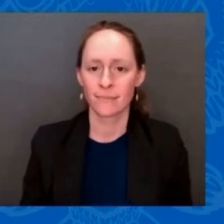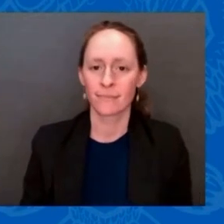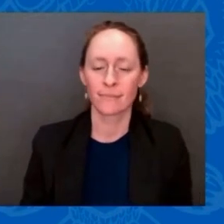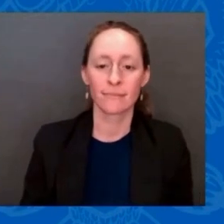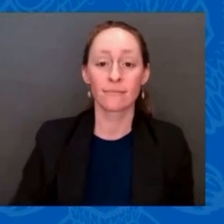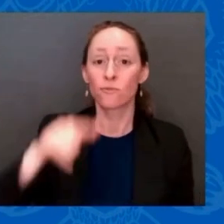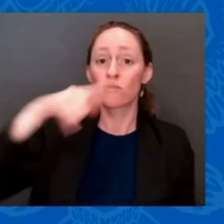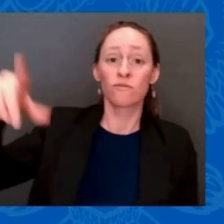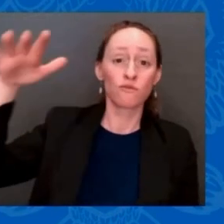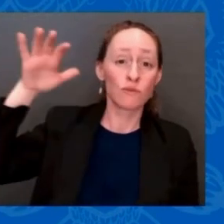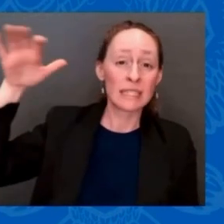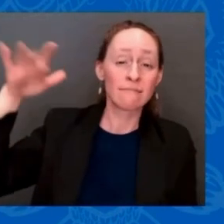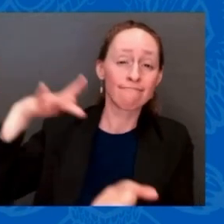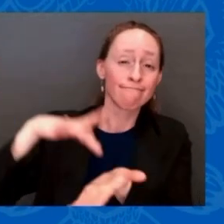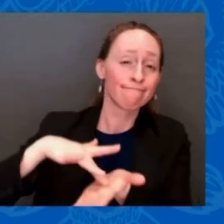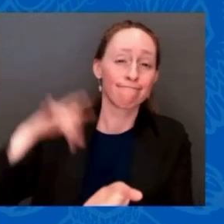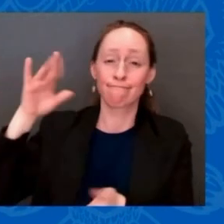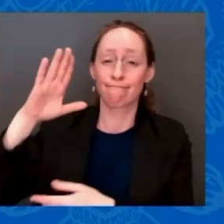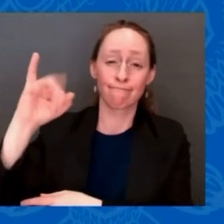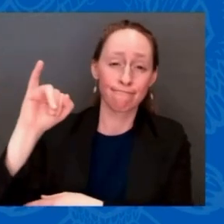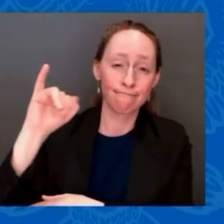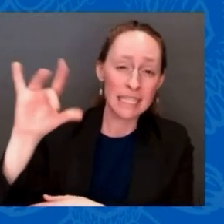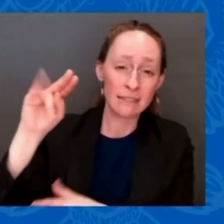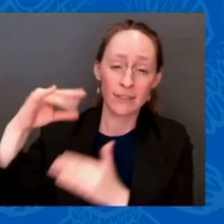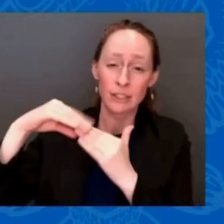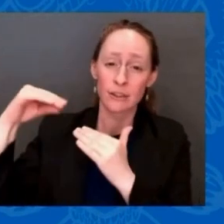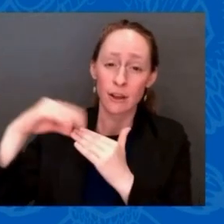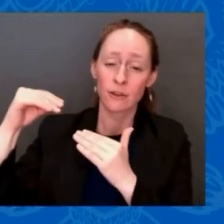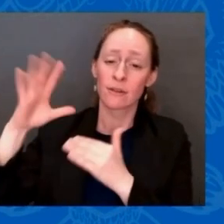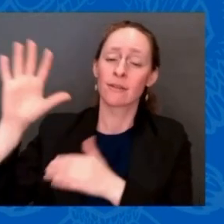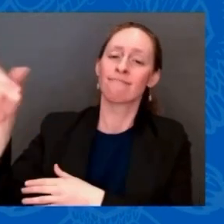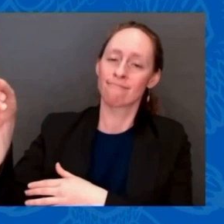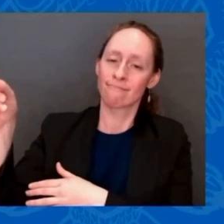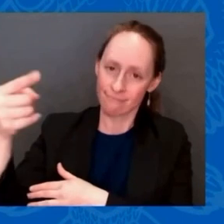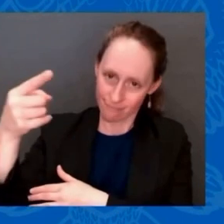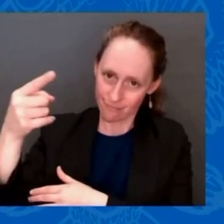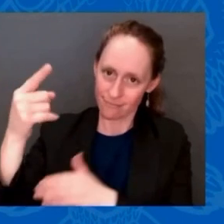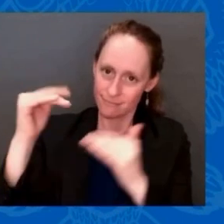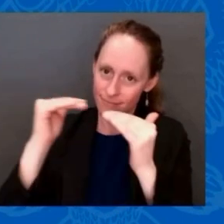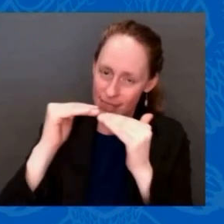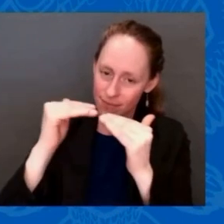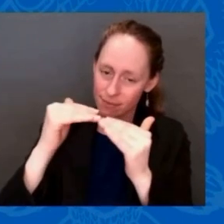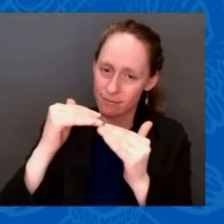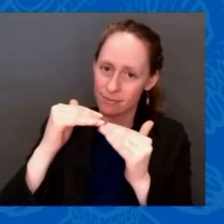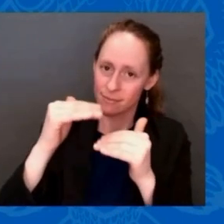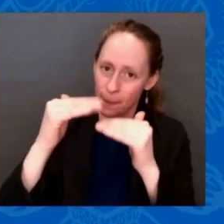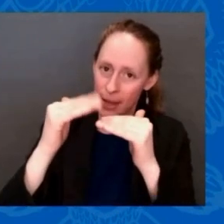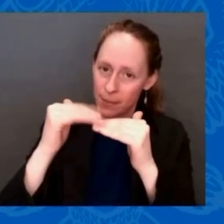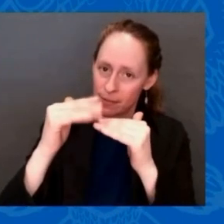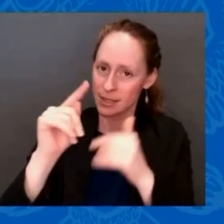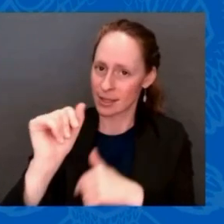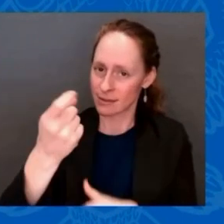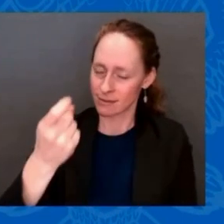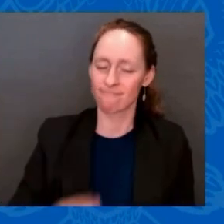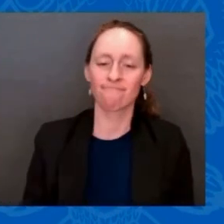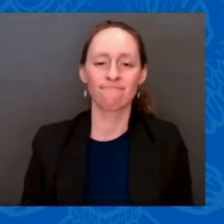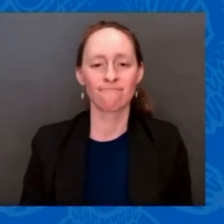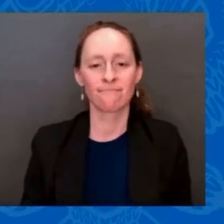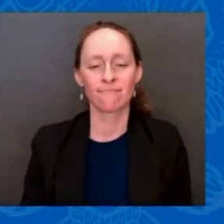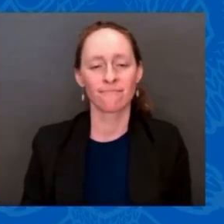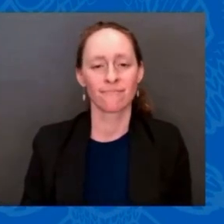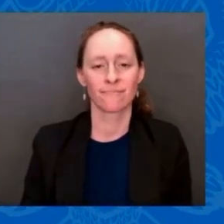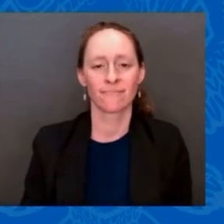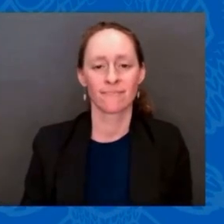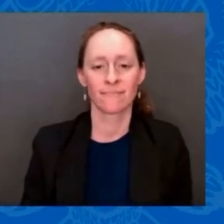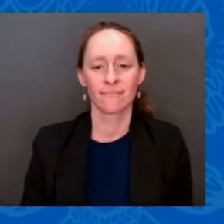minimum tax. You know, when we began, there were 750, before the pandemic, 750 billionaires in America. Now